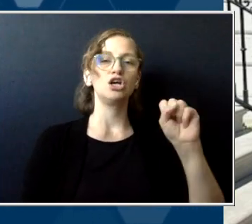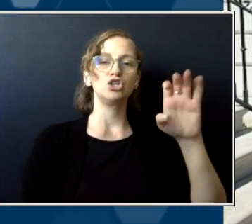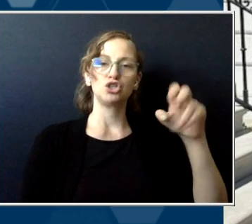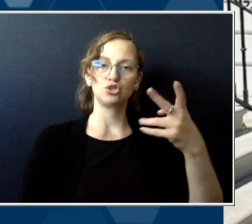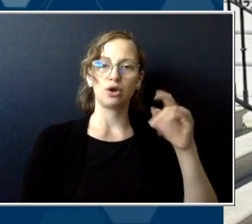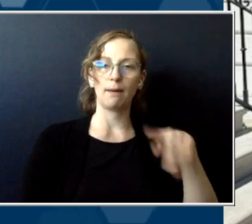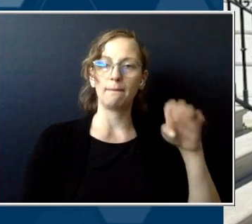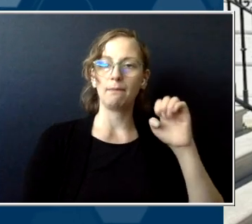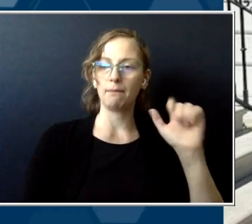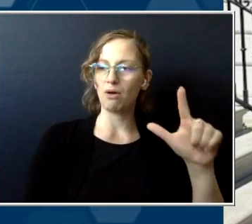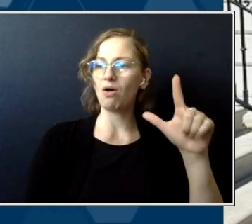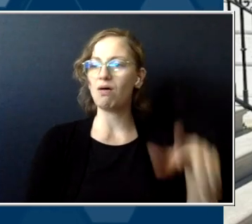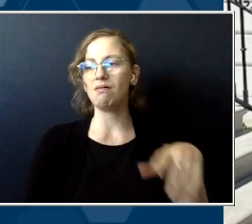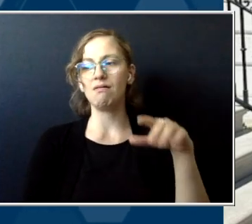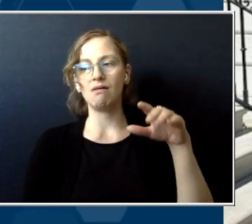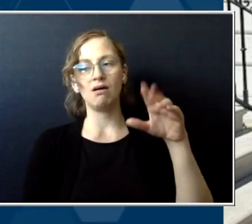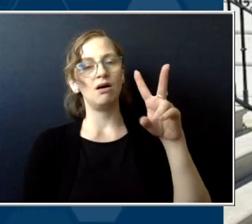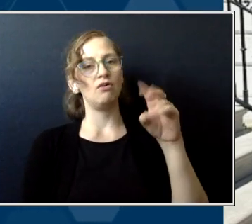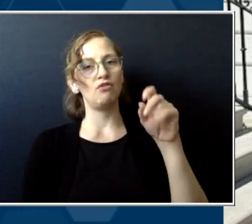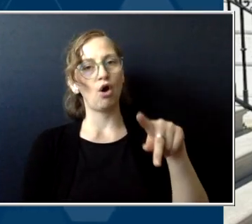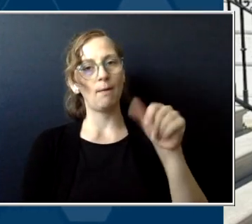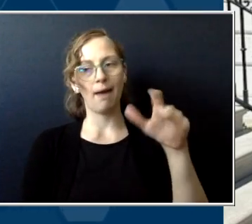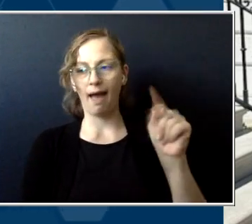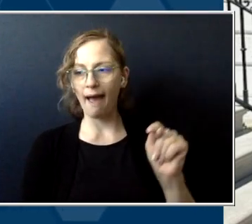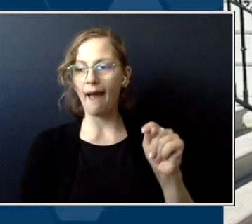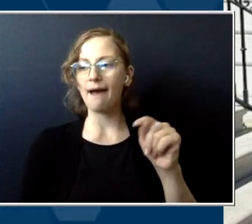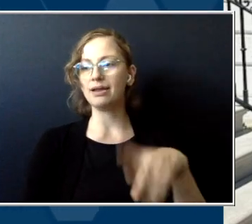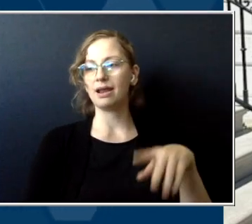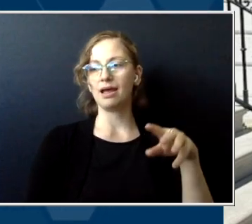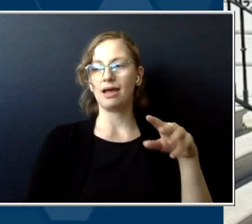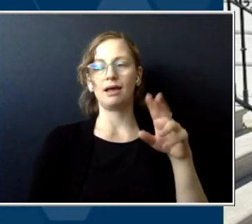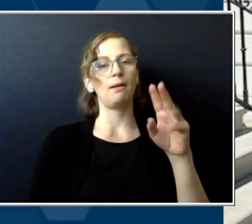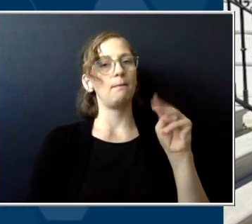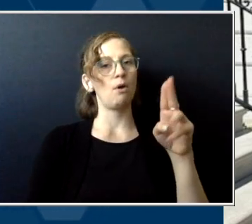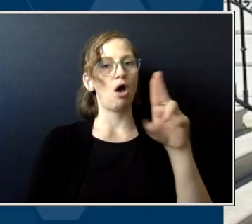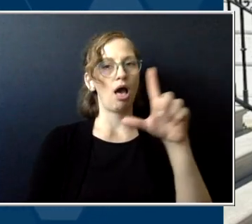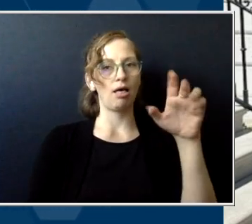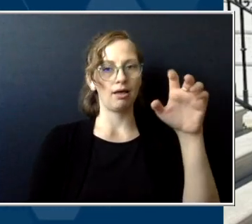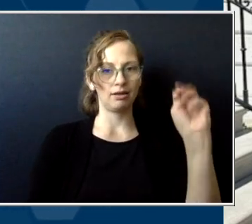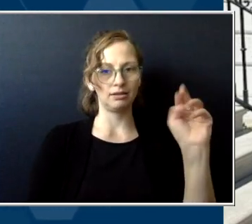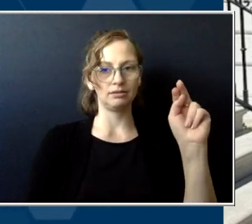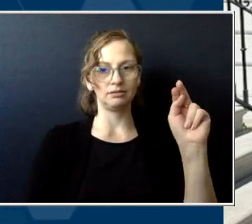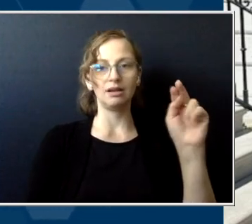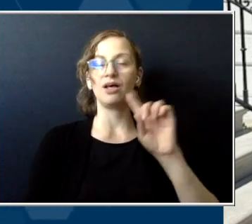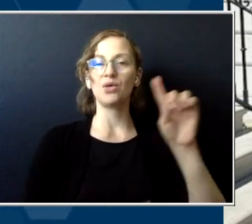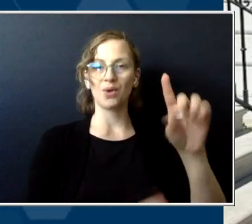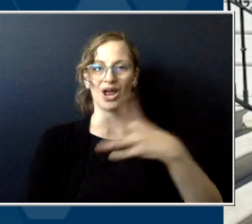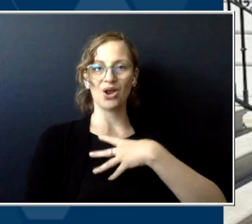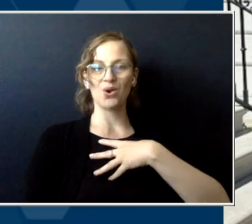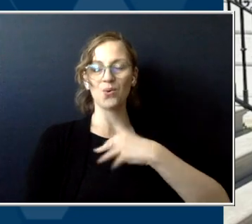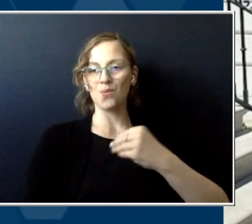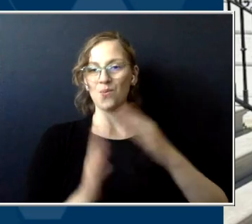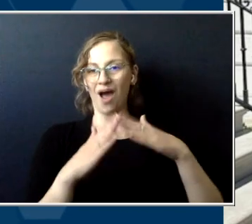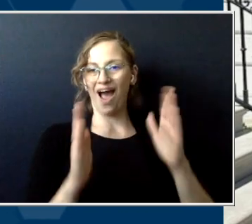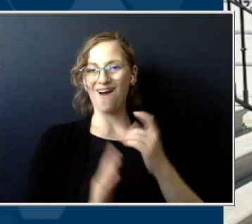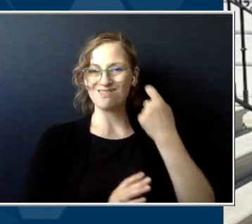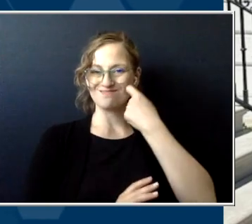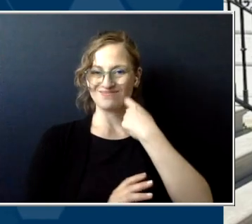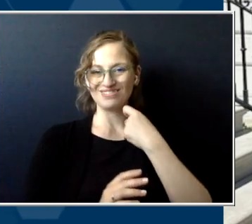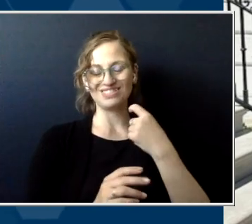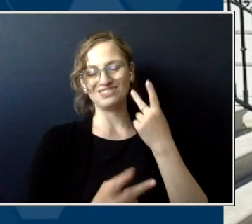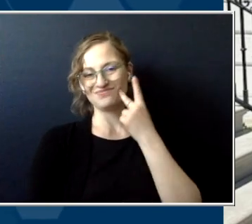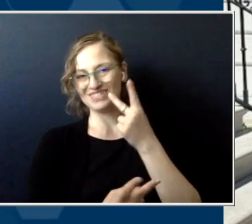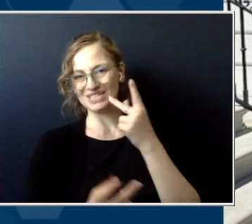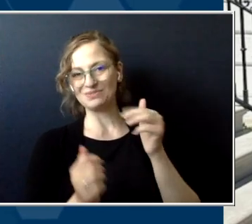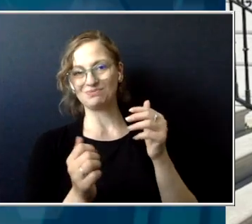House last week with the Chiefs for the Super Bowl ceremony. It's not their first time there, and we hope it's not their last.